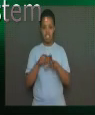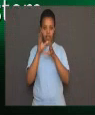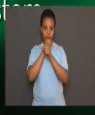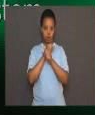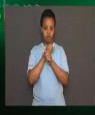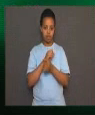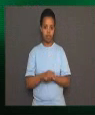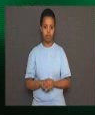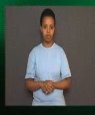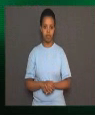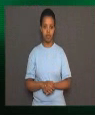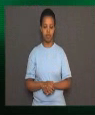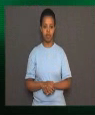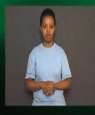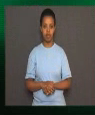Time's up!